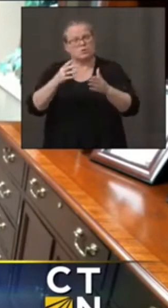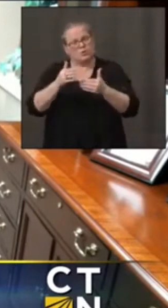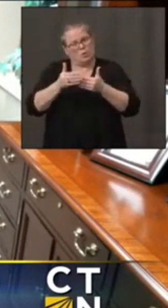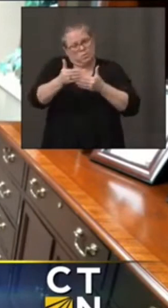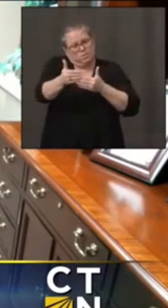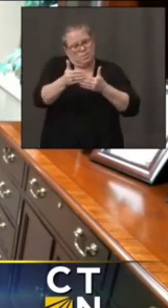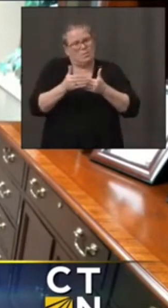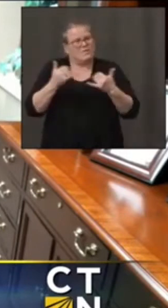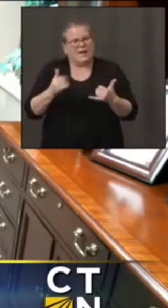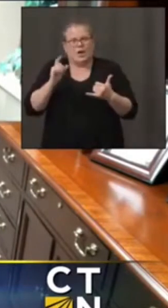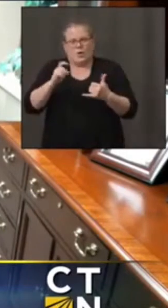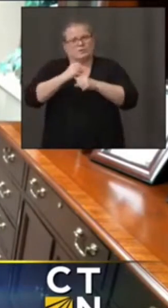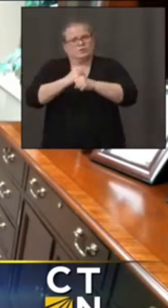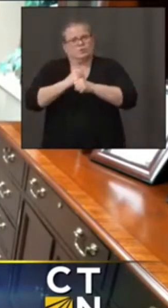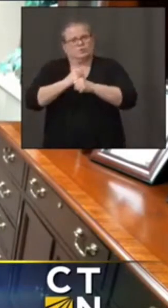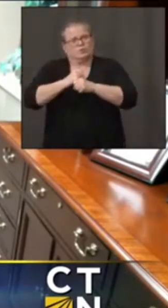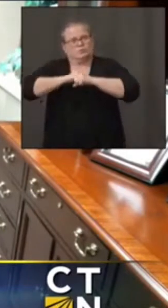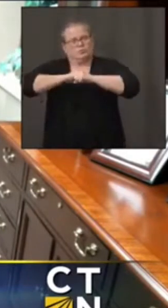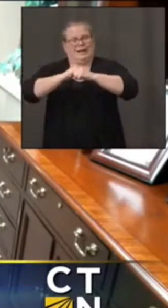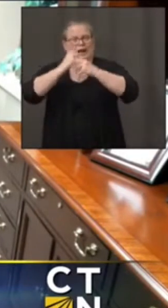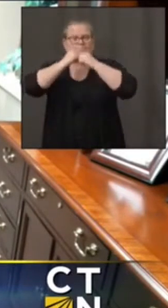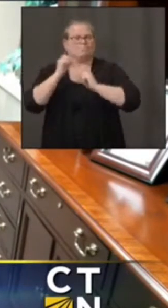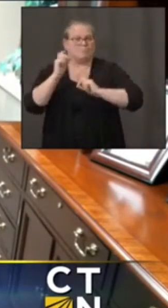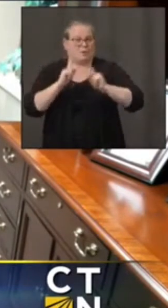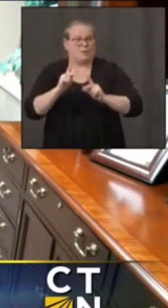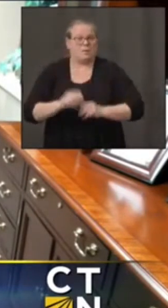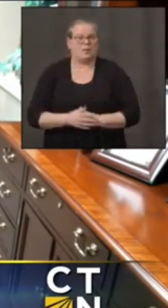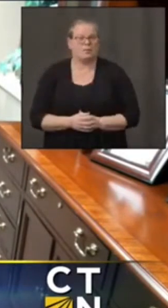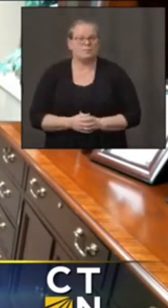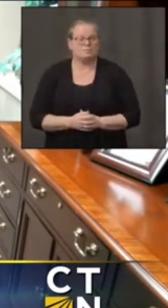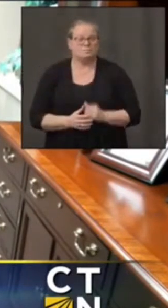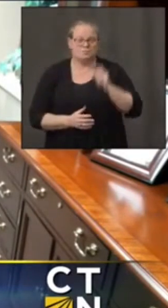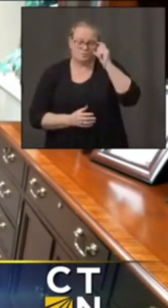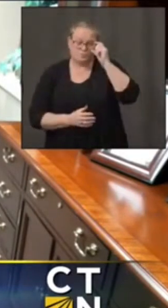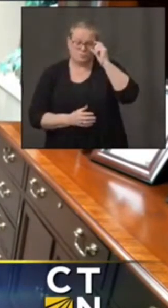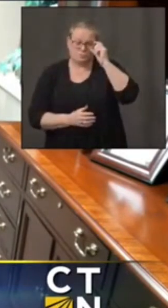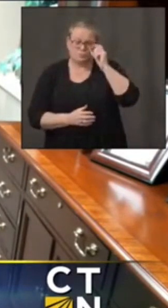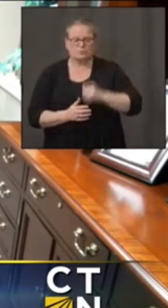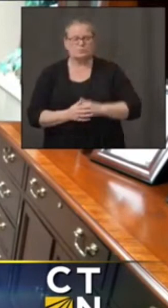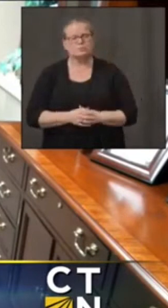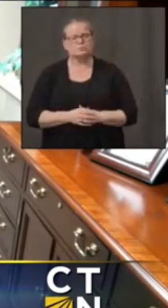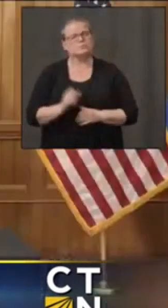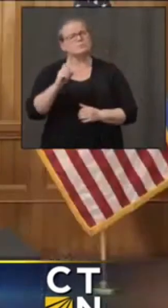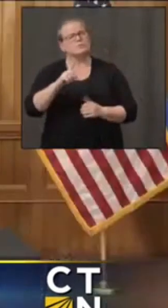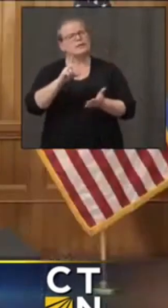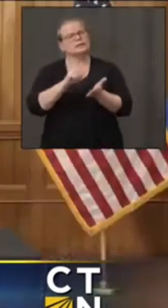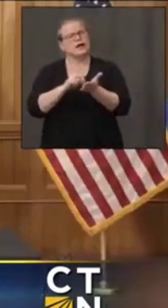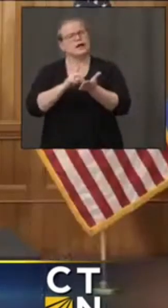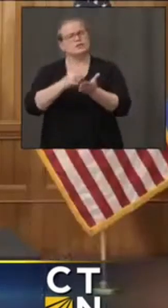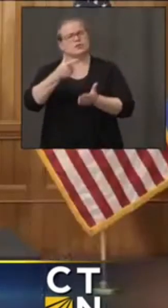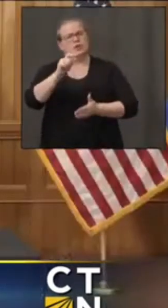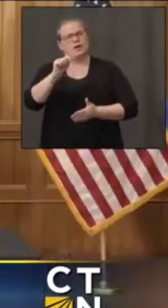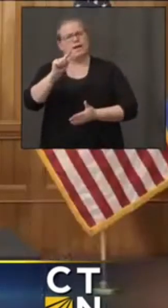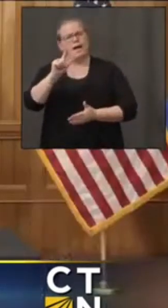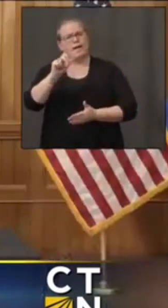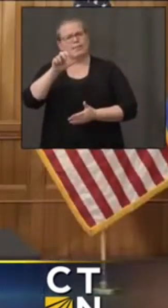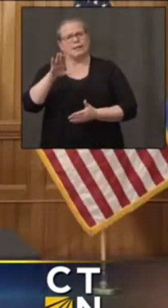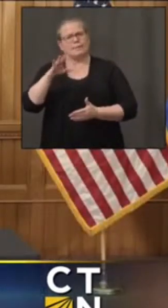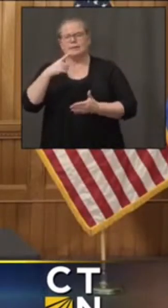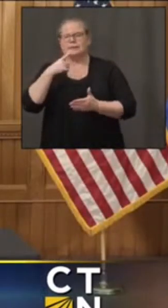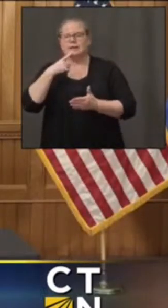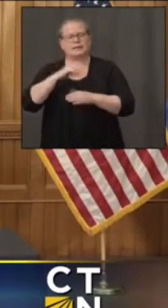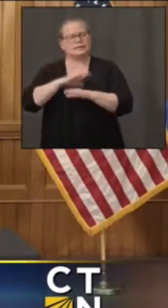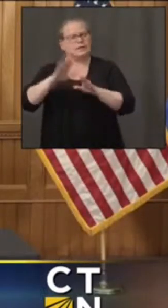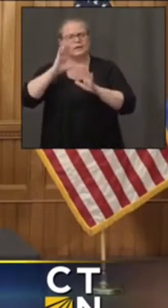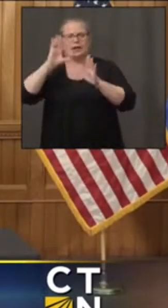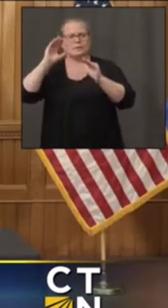Dr. Gottlieb, who advises the governor on reopening, said over the weekend that, you know, he does not see any federal intervention coming, so